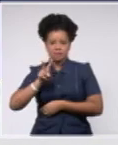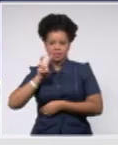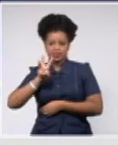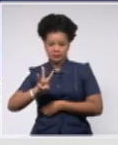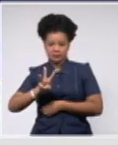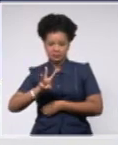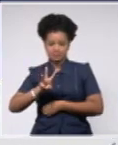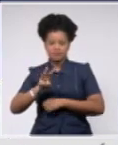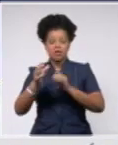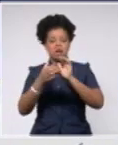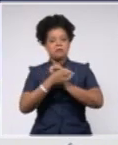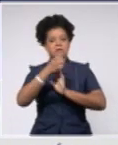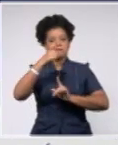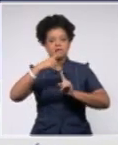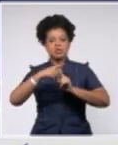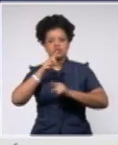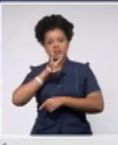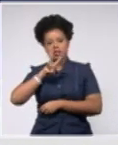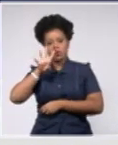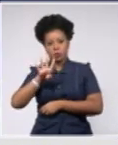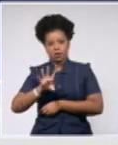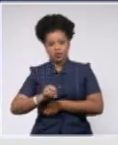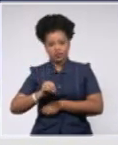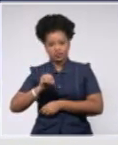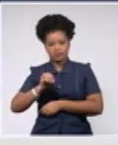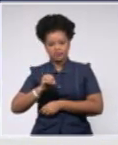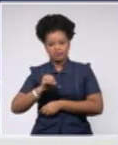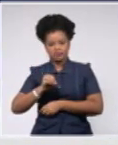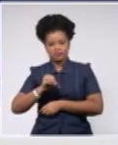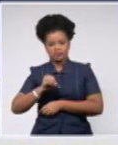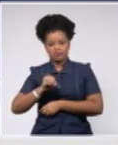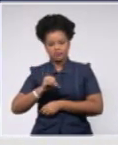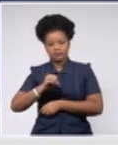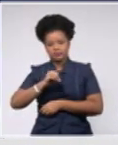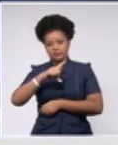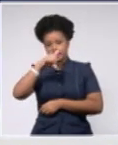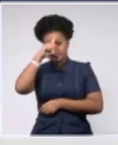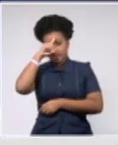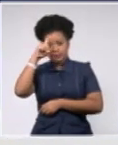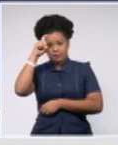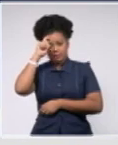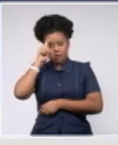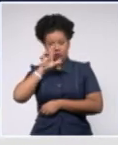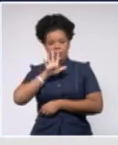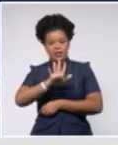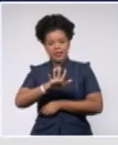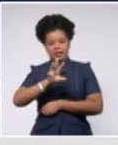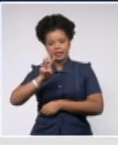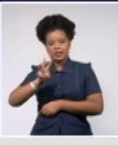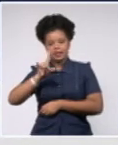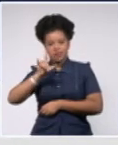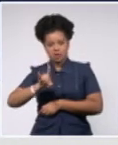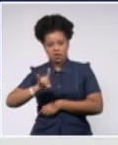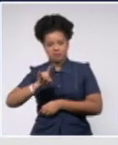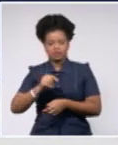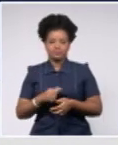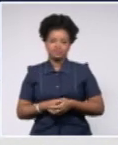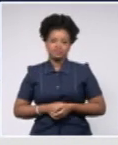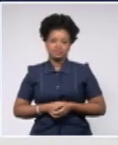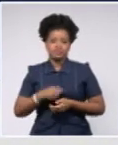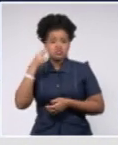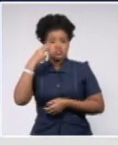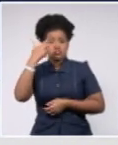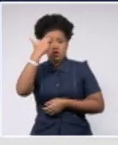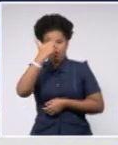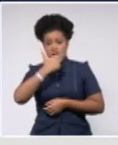352, Holguín 401, Santiago de Cuba 163, and